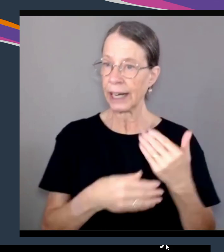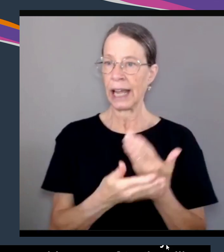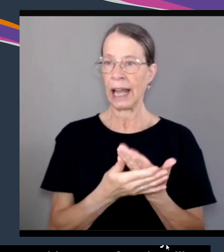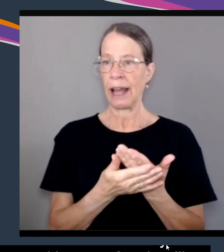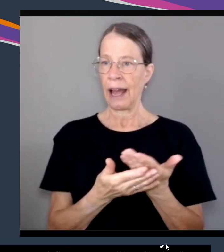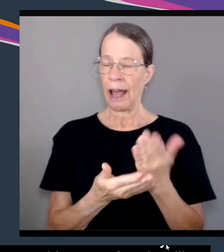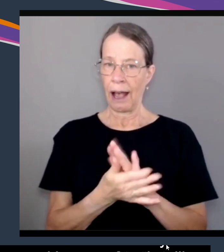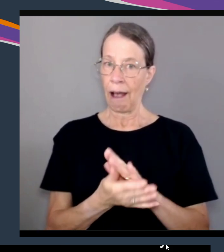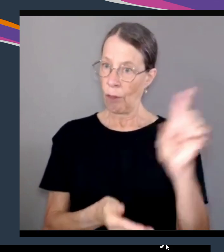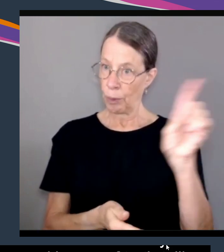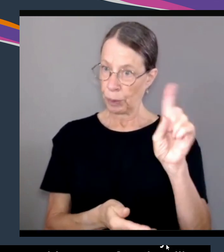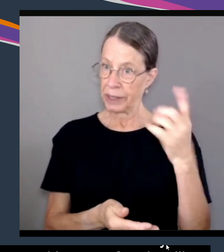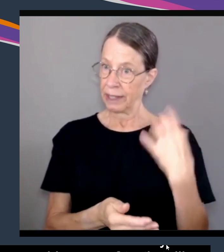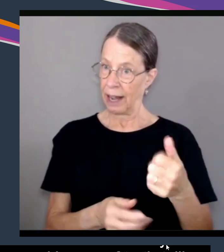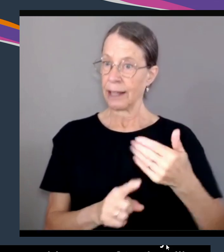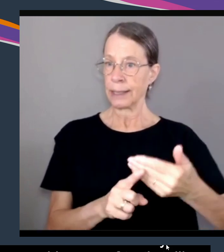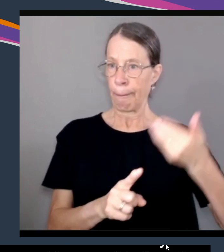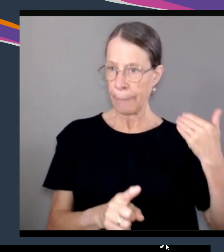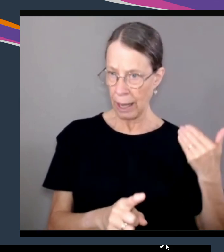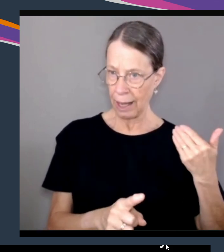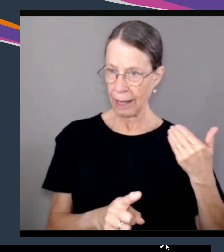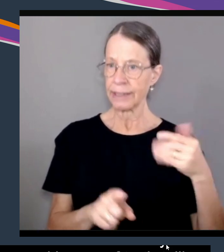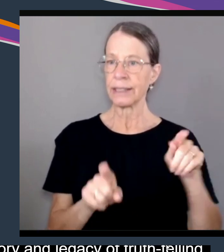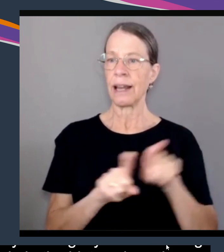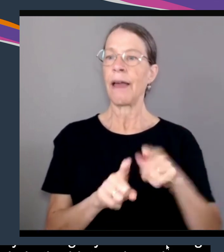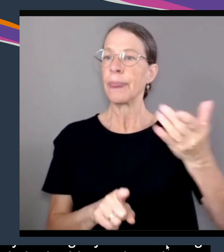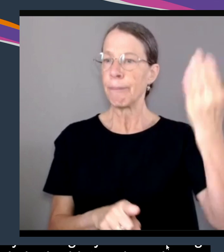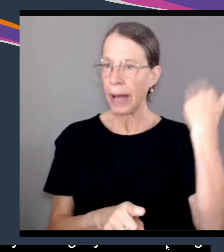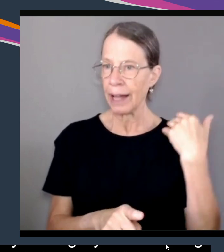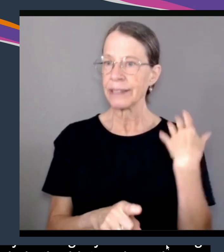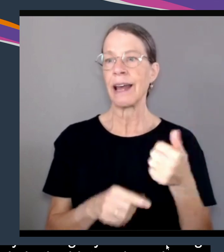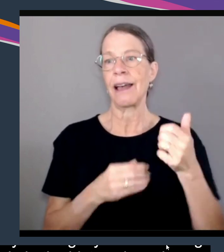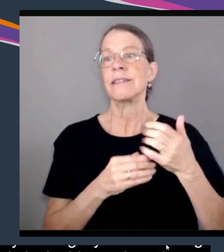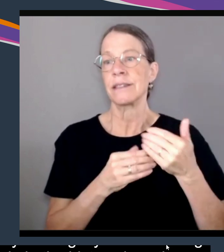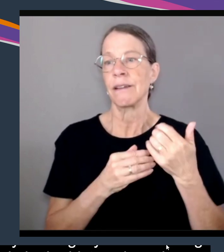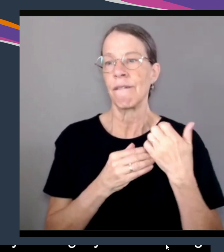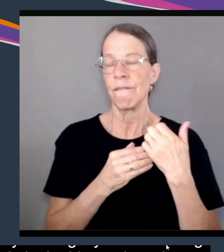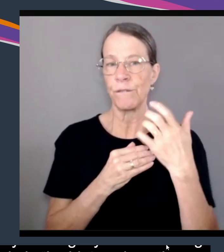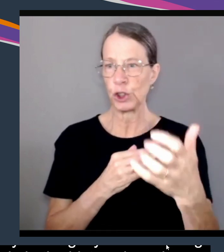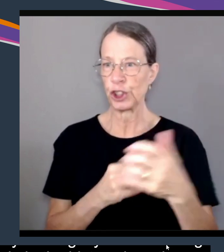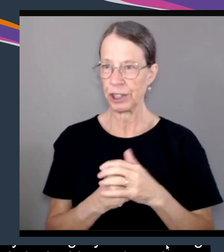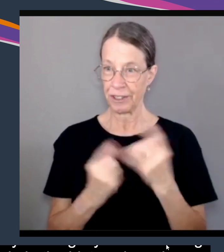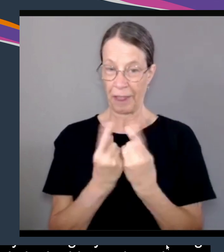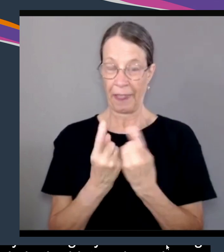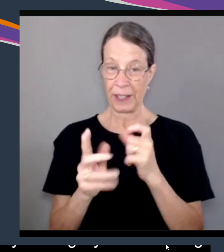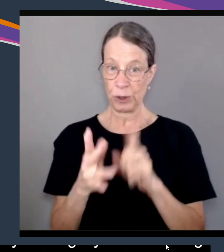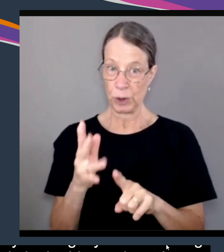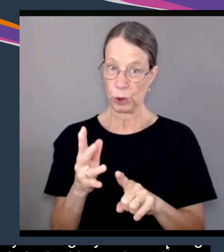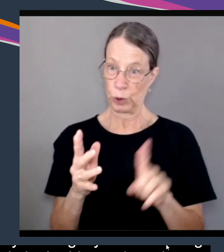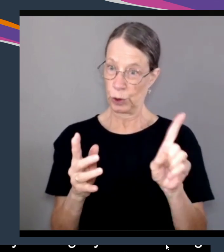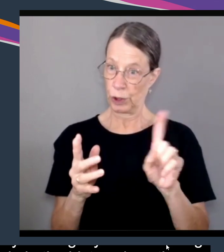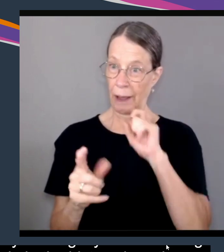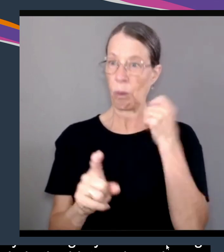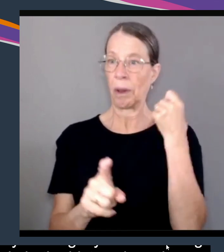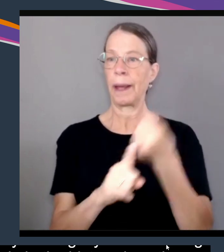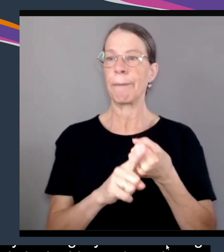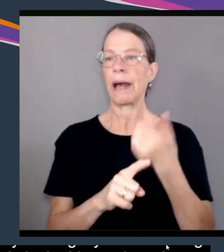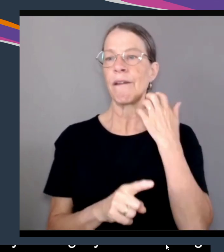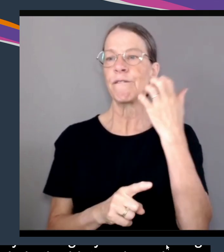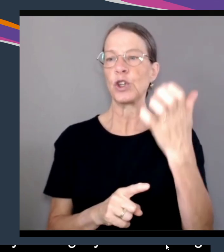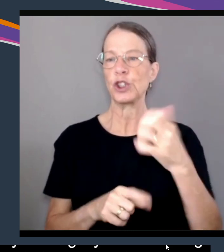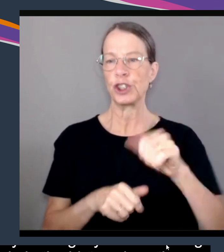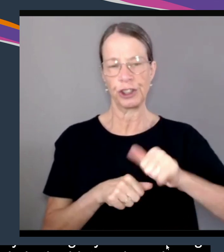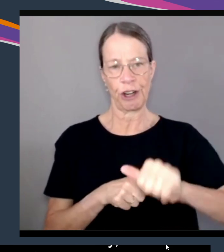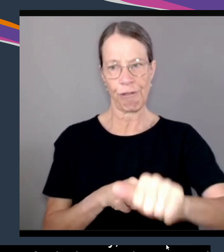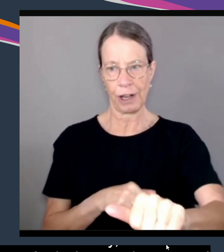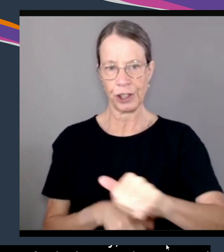what we do now and what we do today will shape what the future generations. So the first contribution I want to talk about,